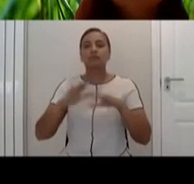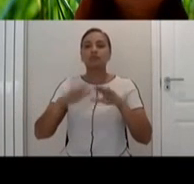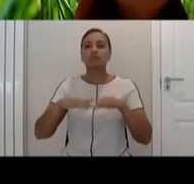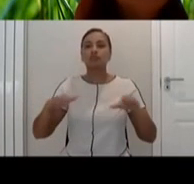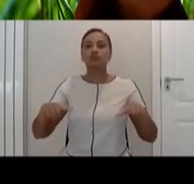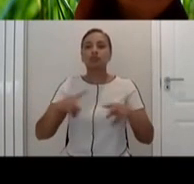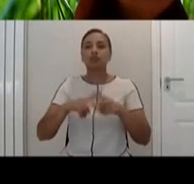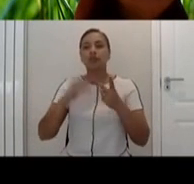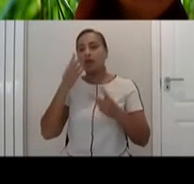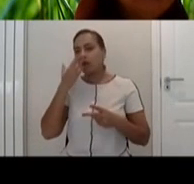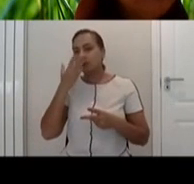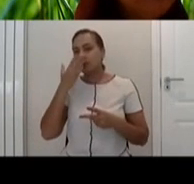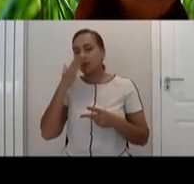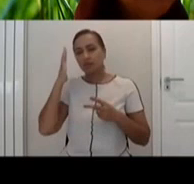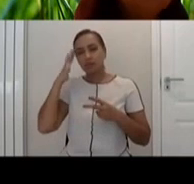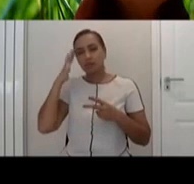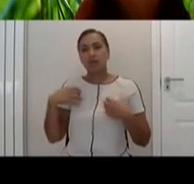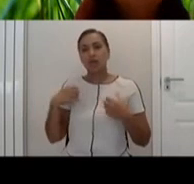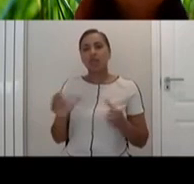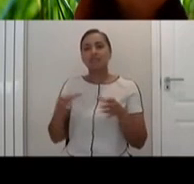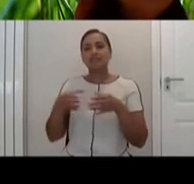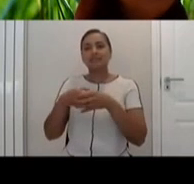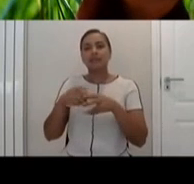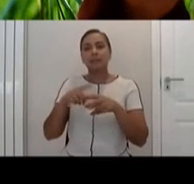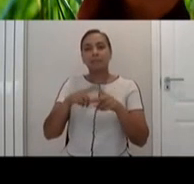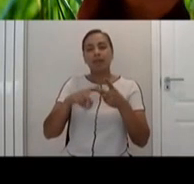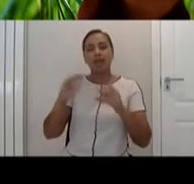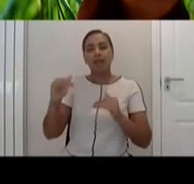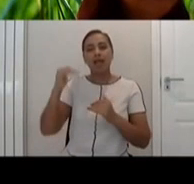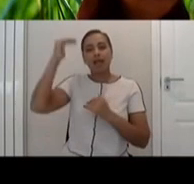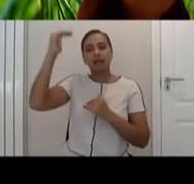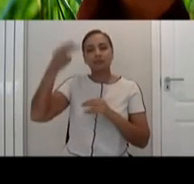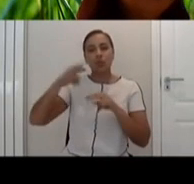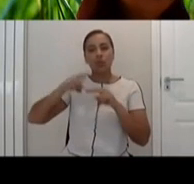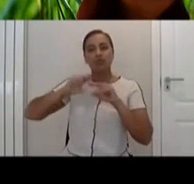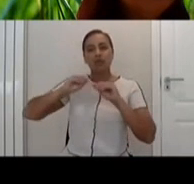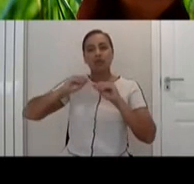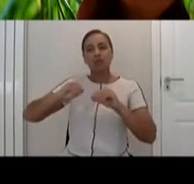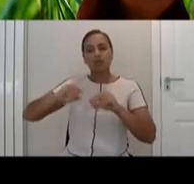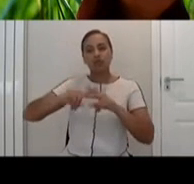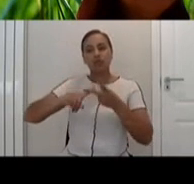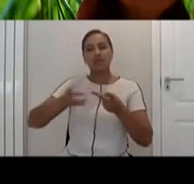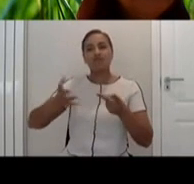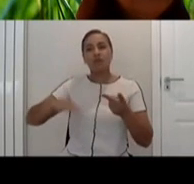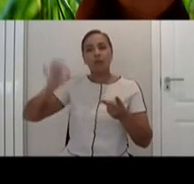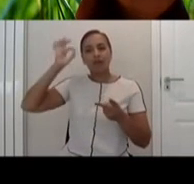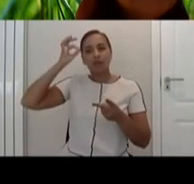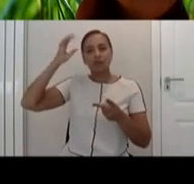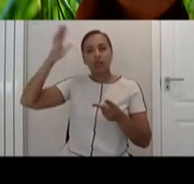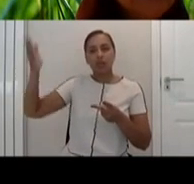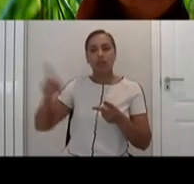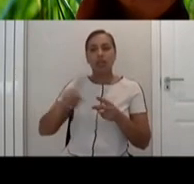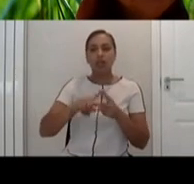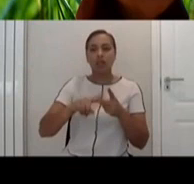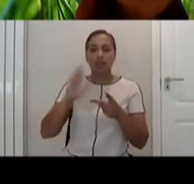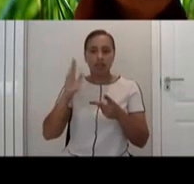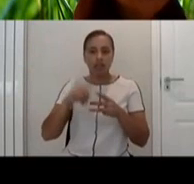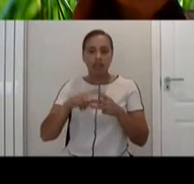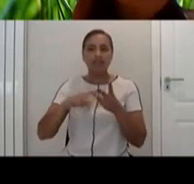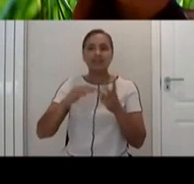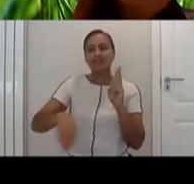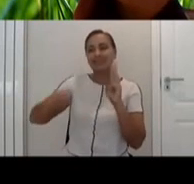adolescent mental health team, as well as the head of education from the local authority, and the senior